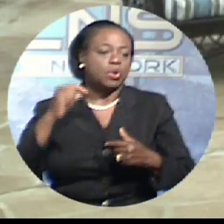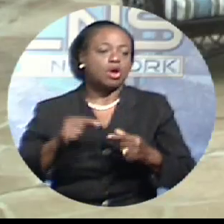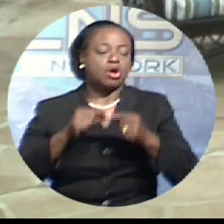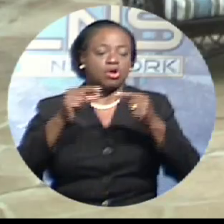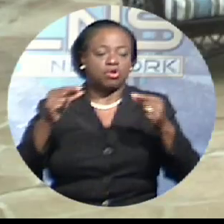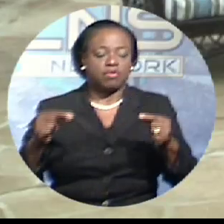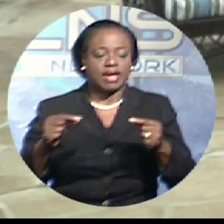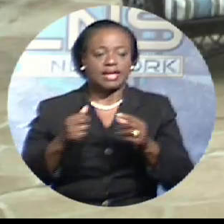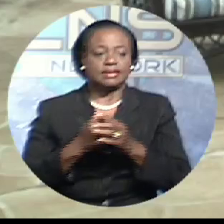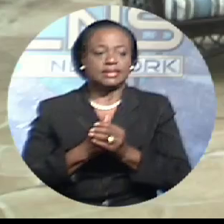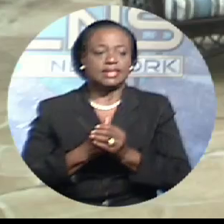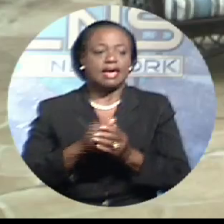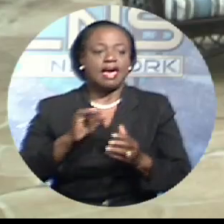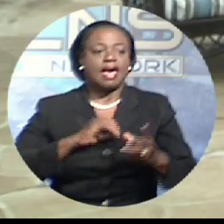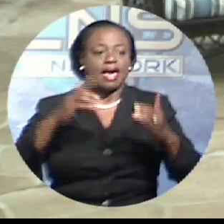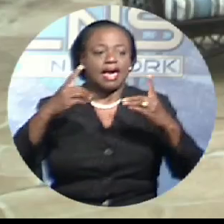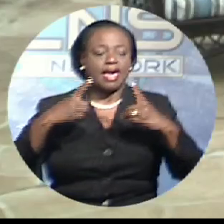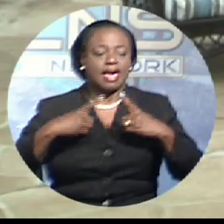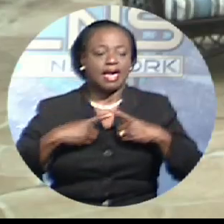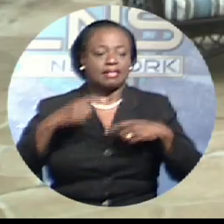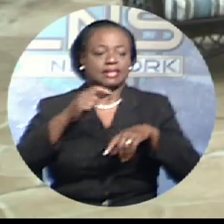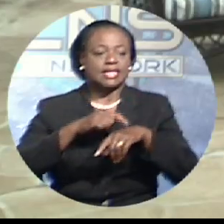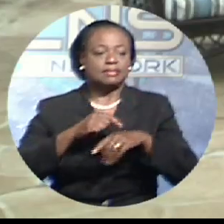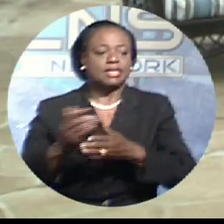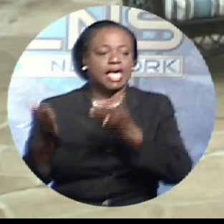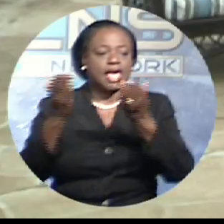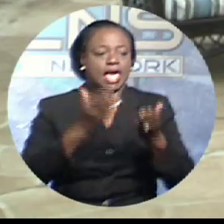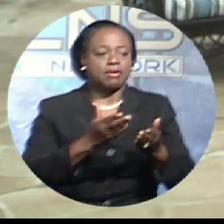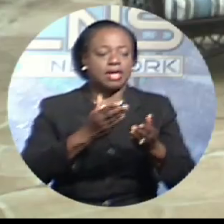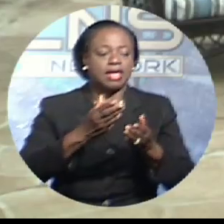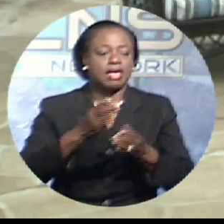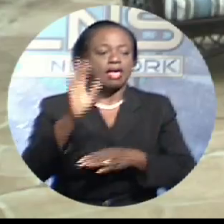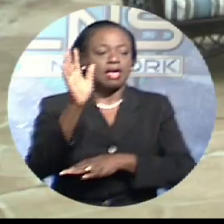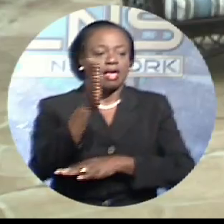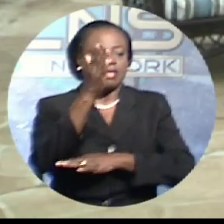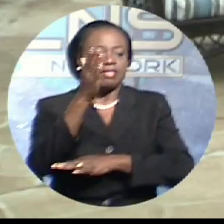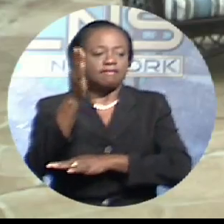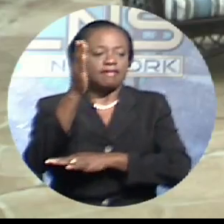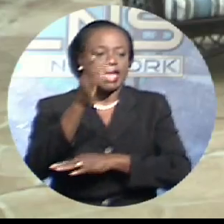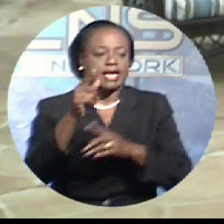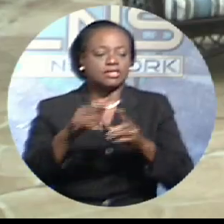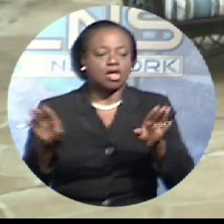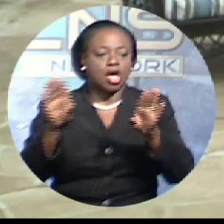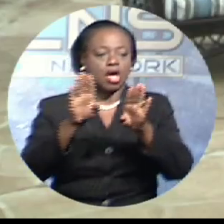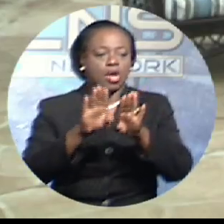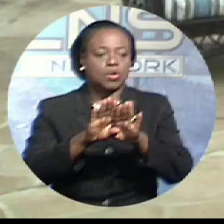and I had the privilege to carry the flag at closing ceremony for Canada at